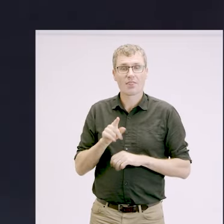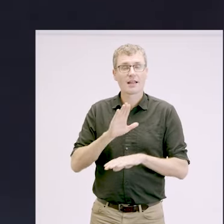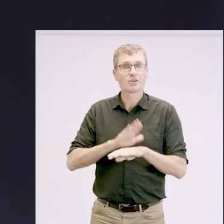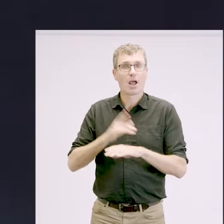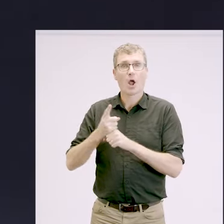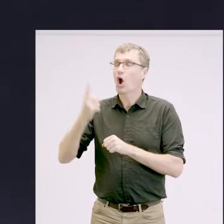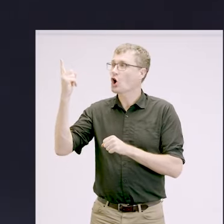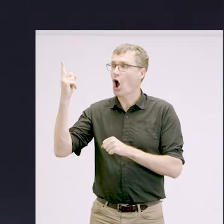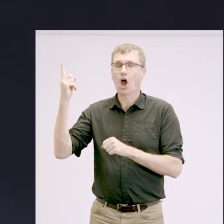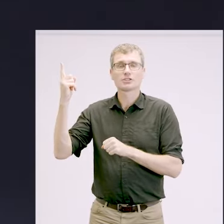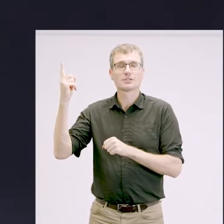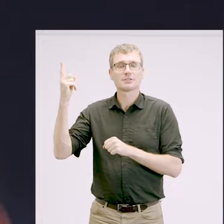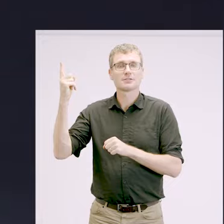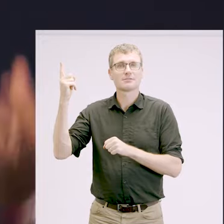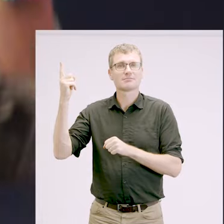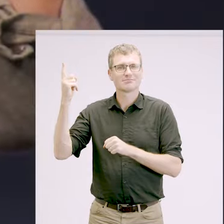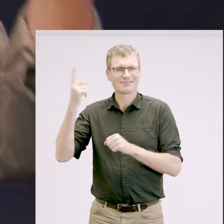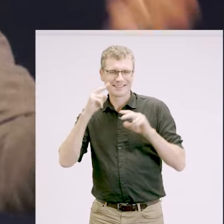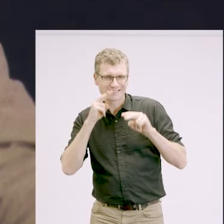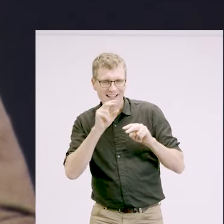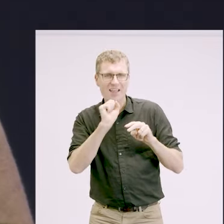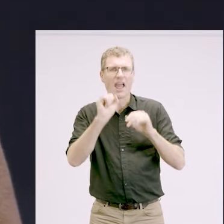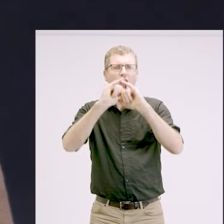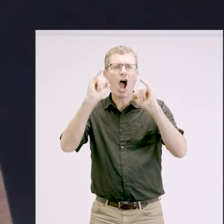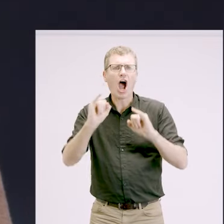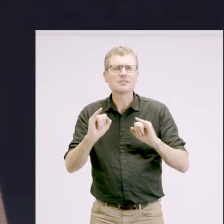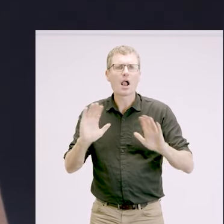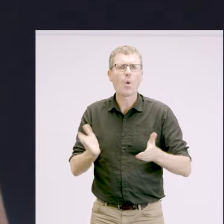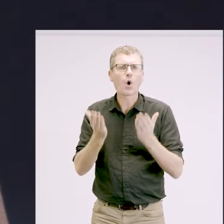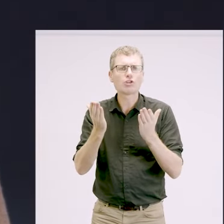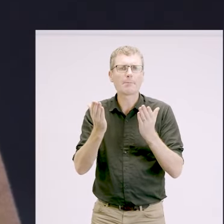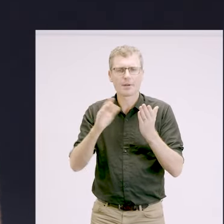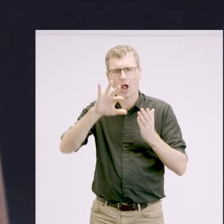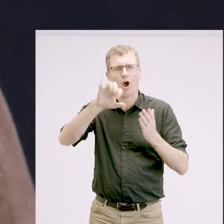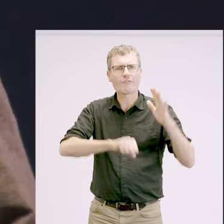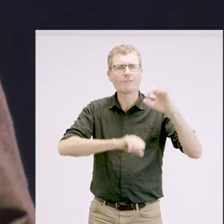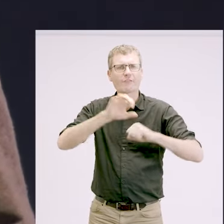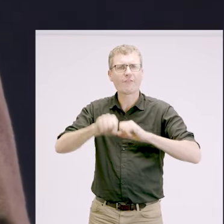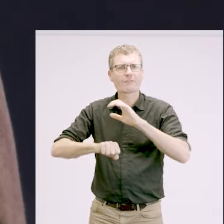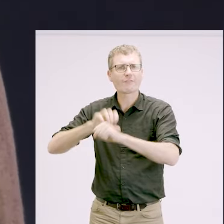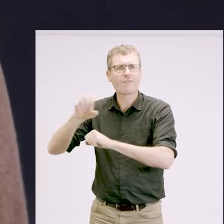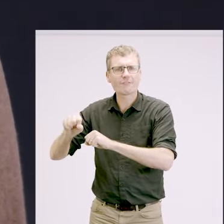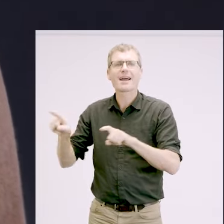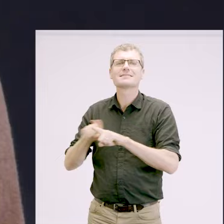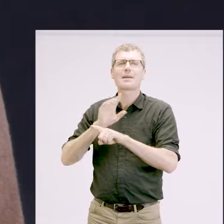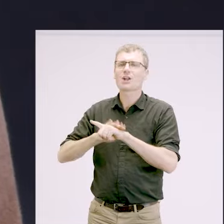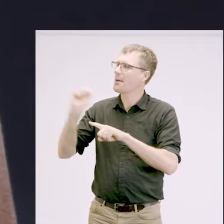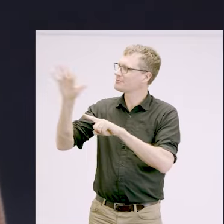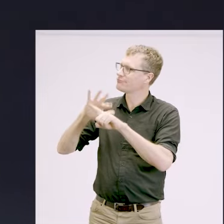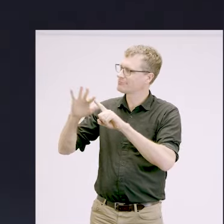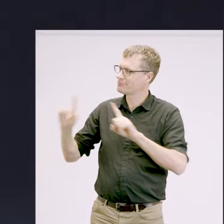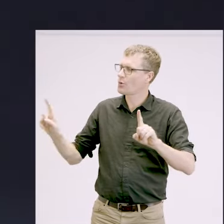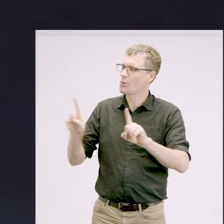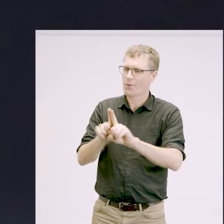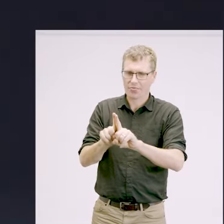with Israel, even in the moment where God himself is tearing down their false worship. God is willing to